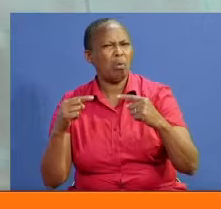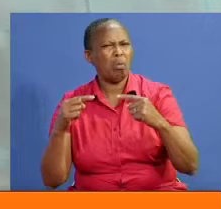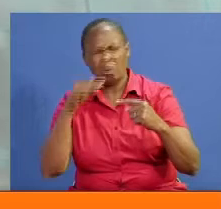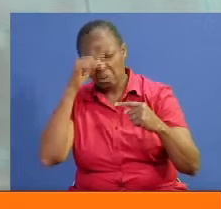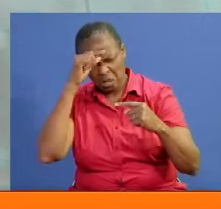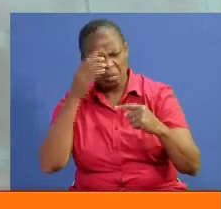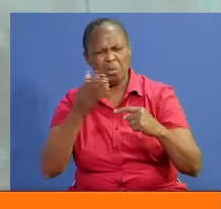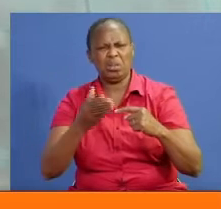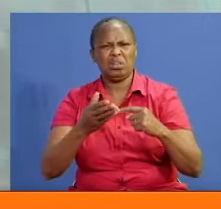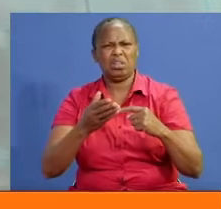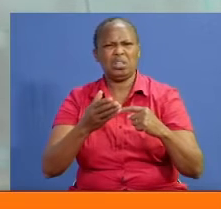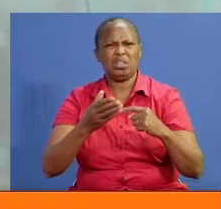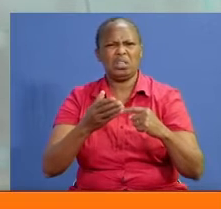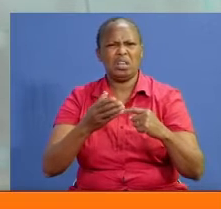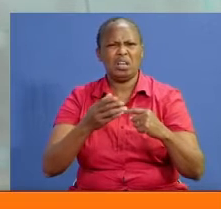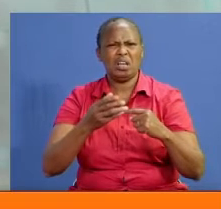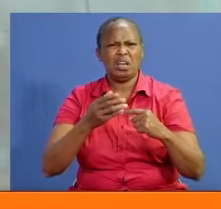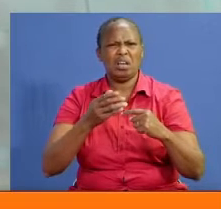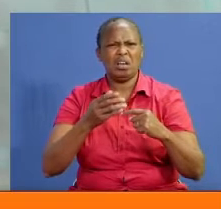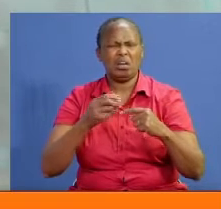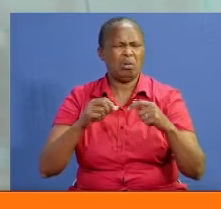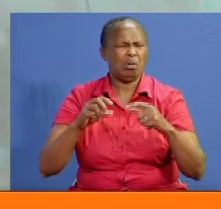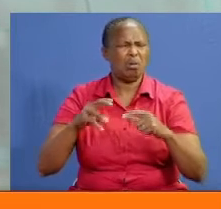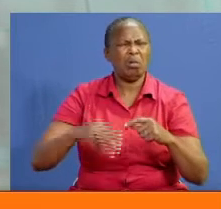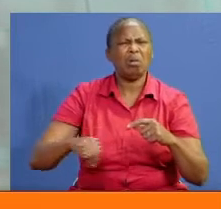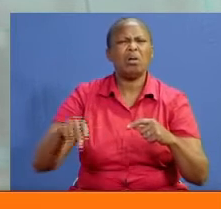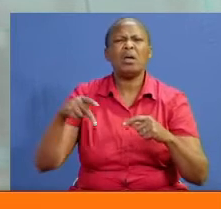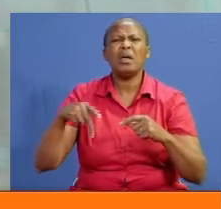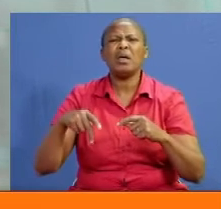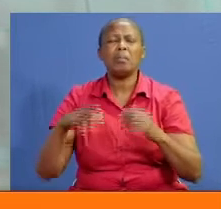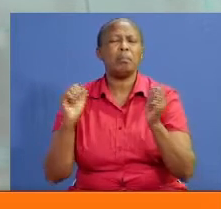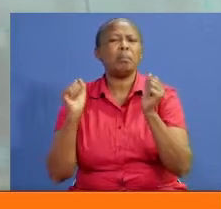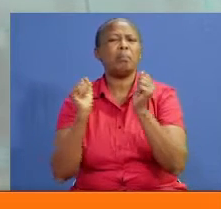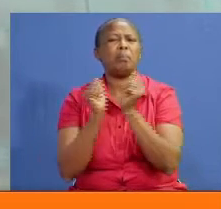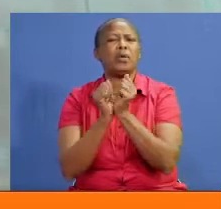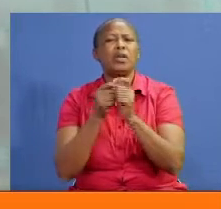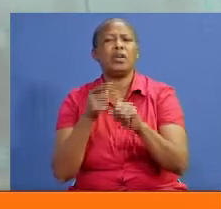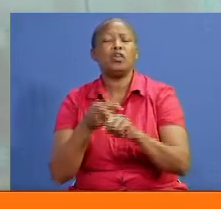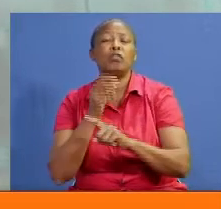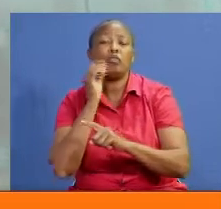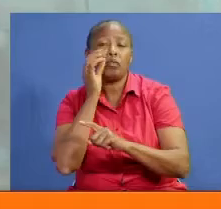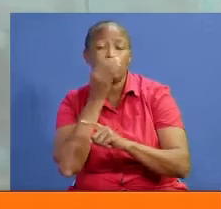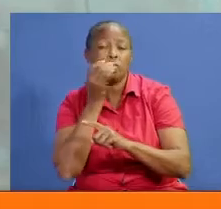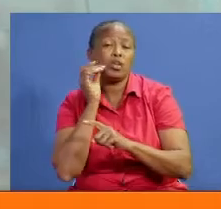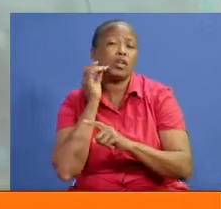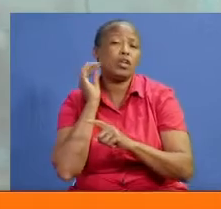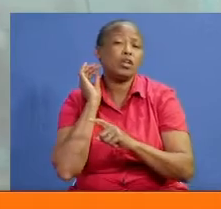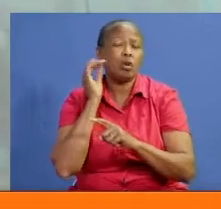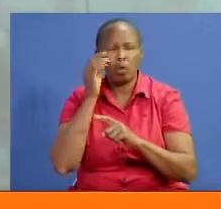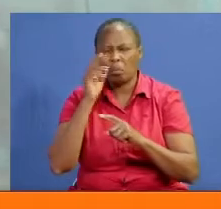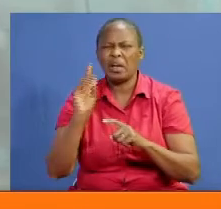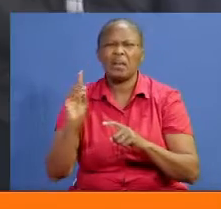Mathira MP Rigathi Gachagua was arrested from his Nyeri home by the DCI.